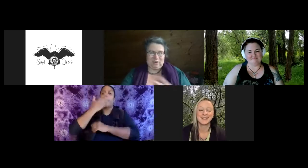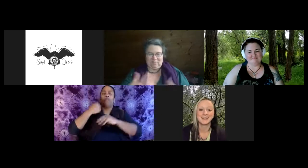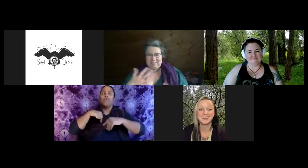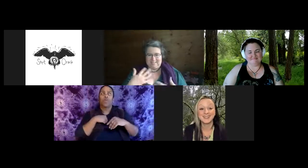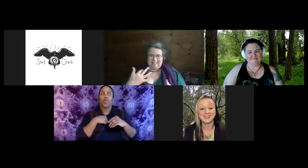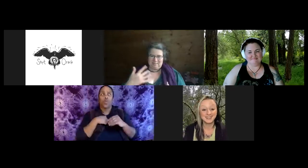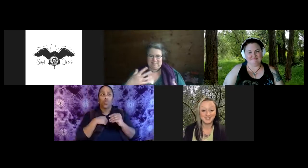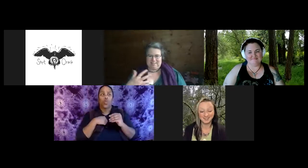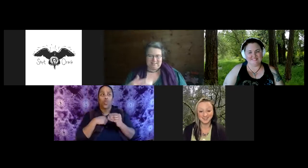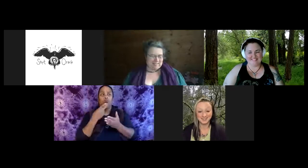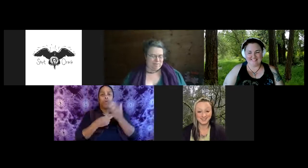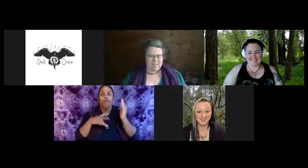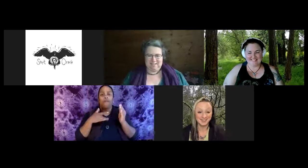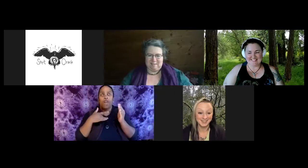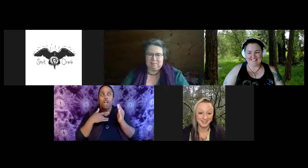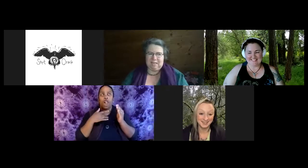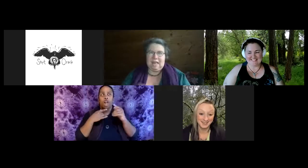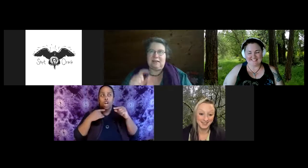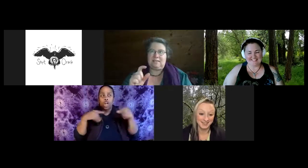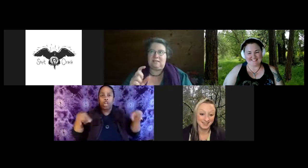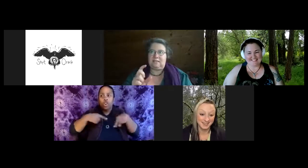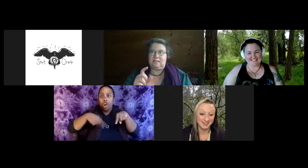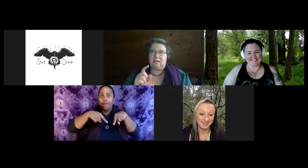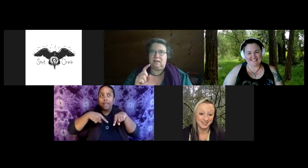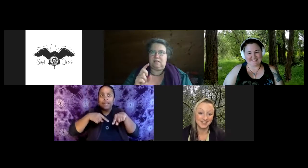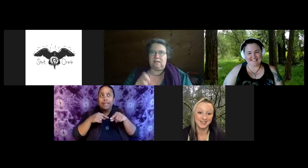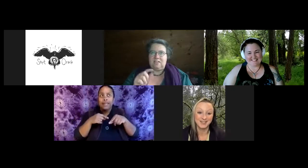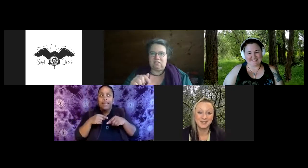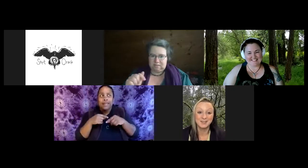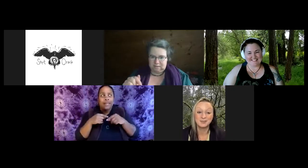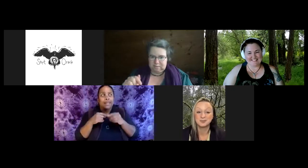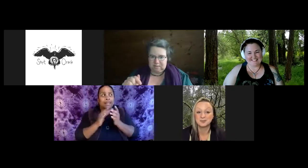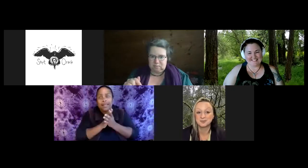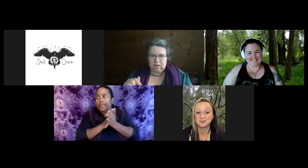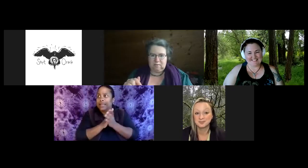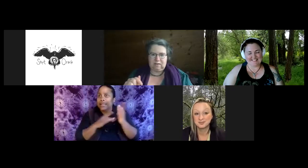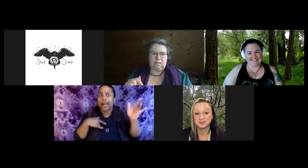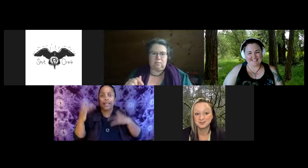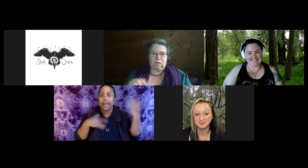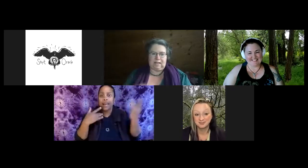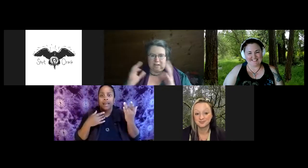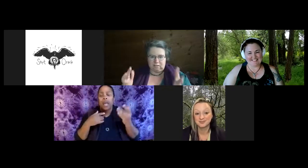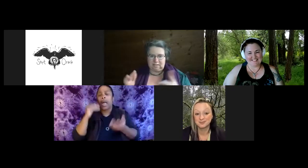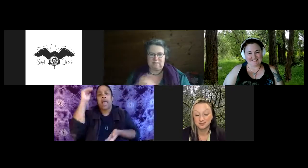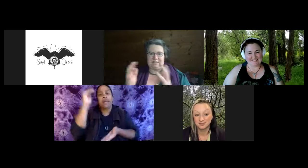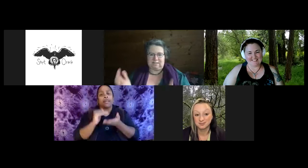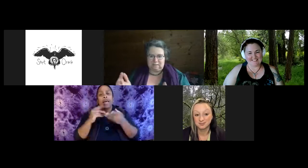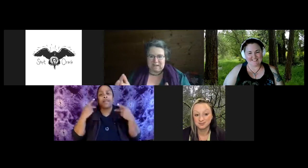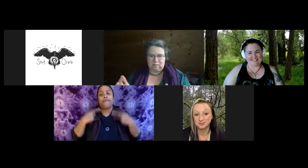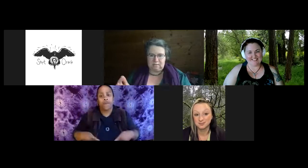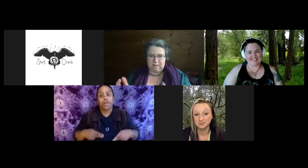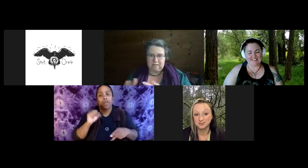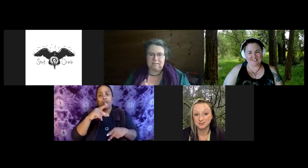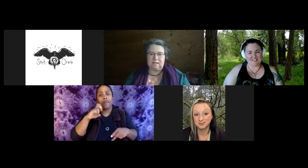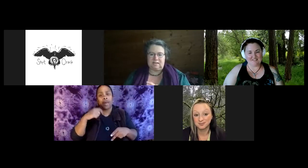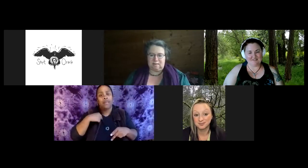the nervous anticipation and excitement, and it's less physical space I'm worried about, and it's more like energetic space and